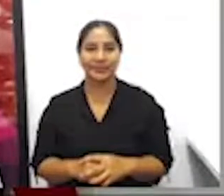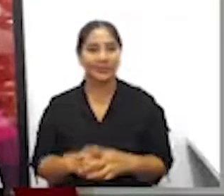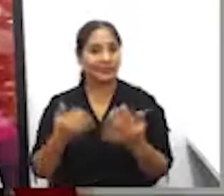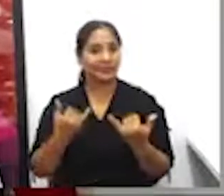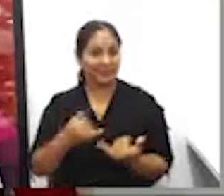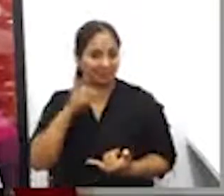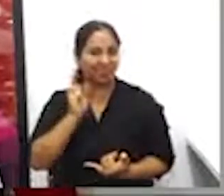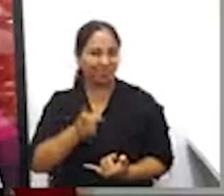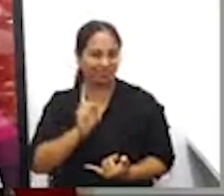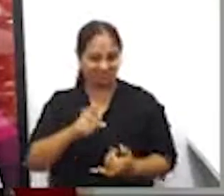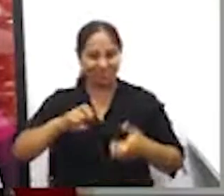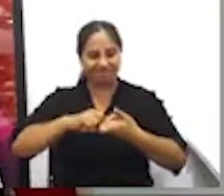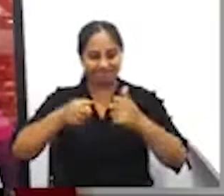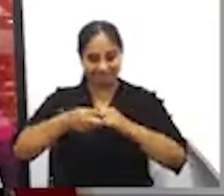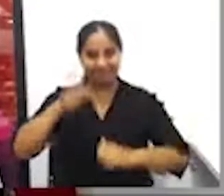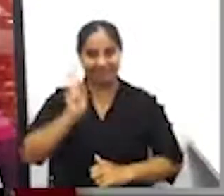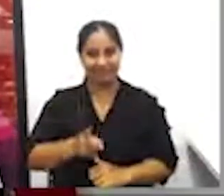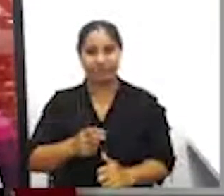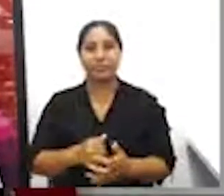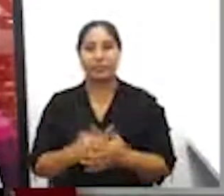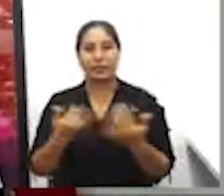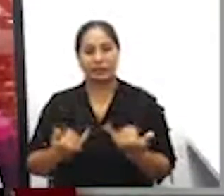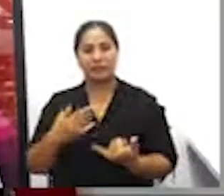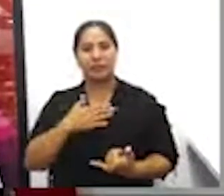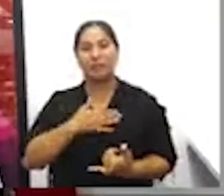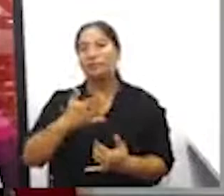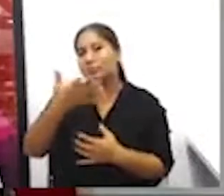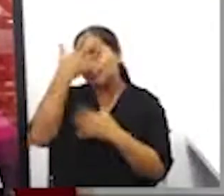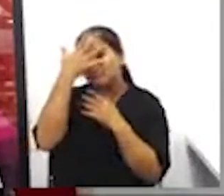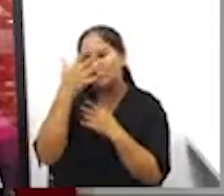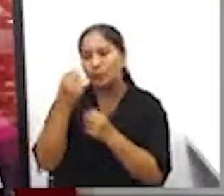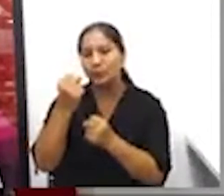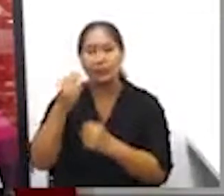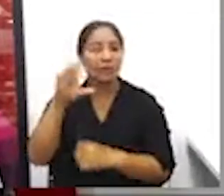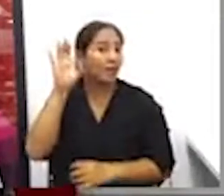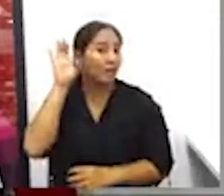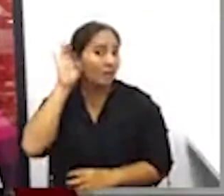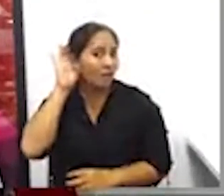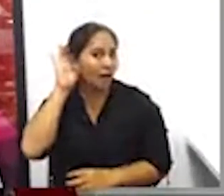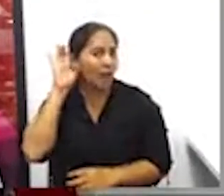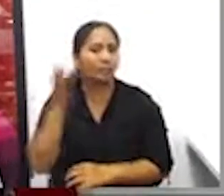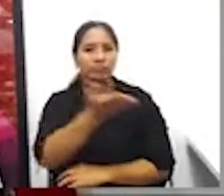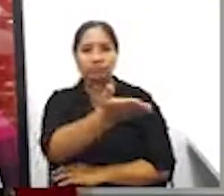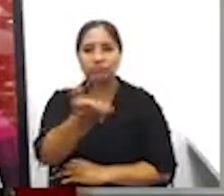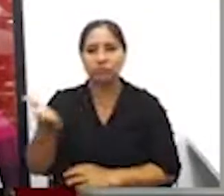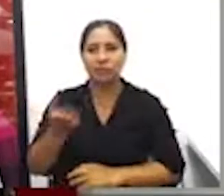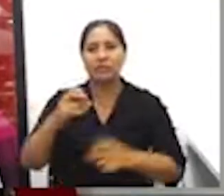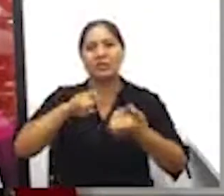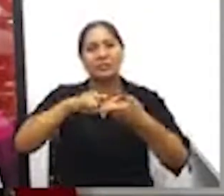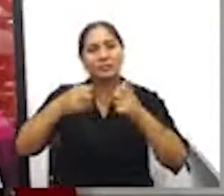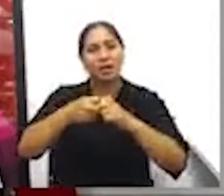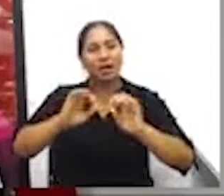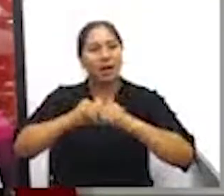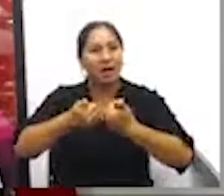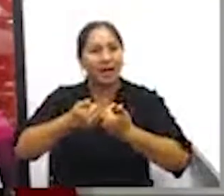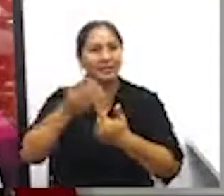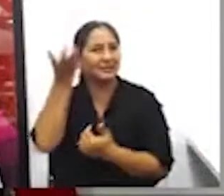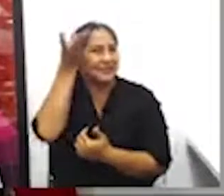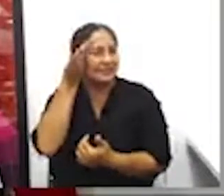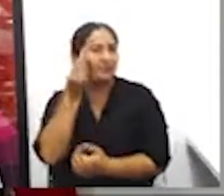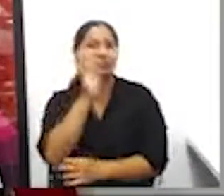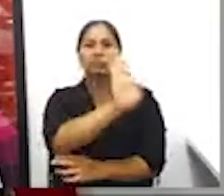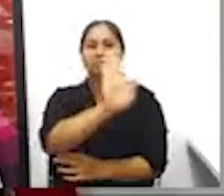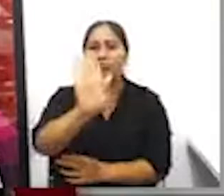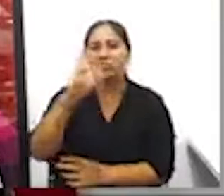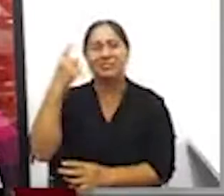the two big issues. So I will be very interested to hear from you today. What are the issues on your mind? What